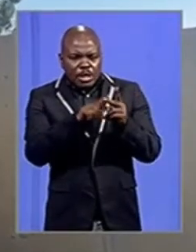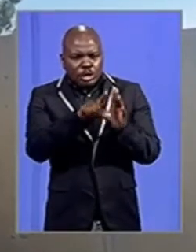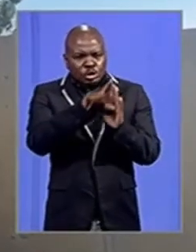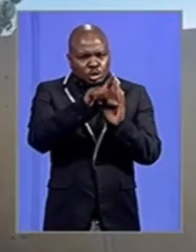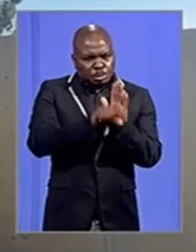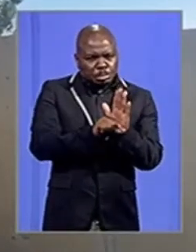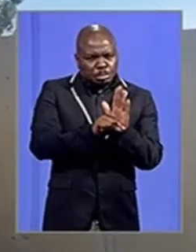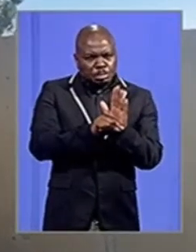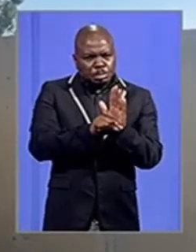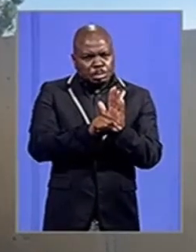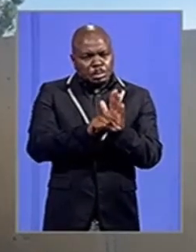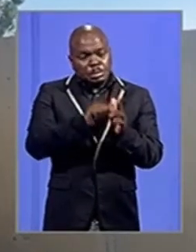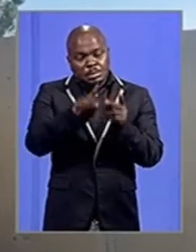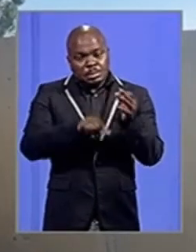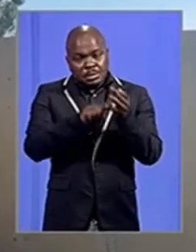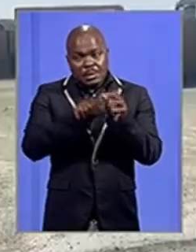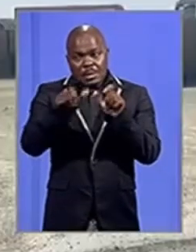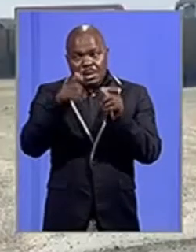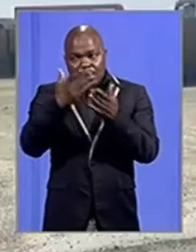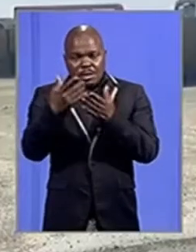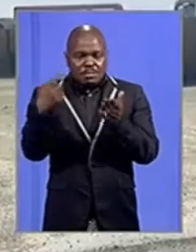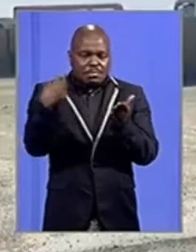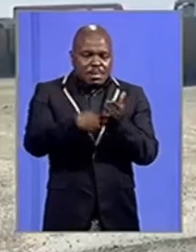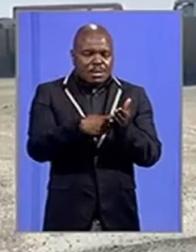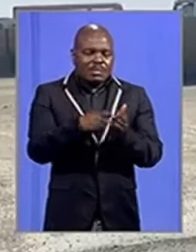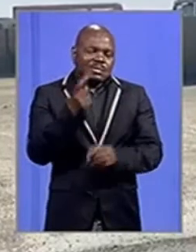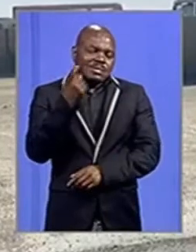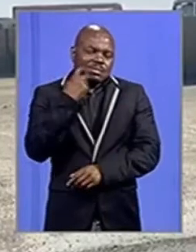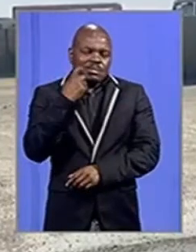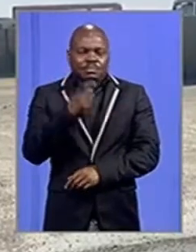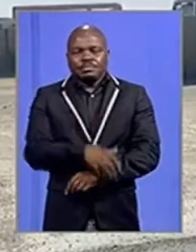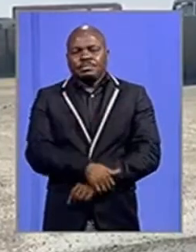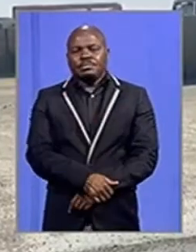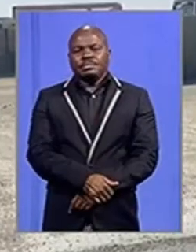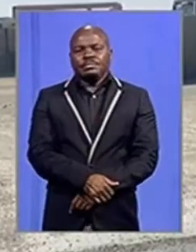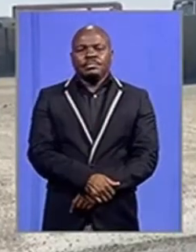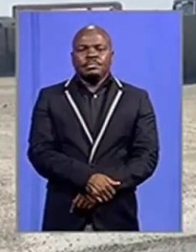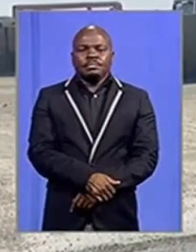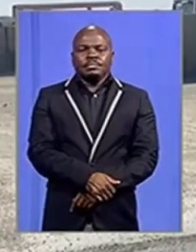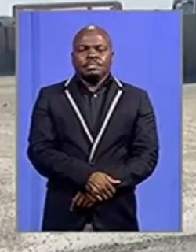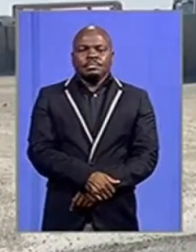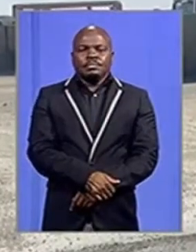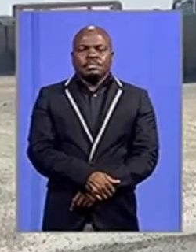tlase gore bareki ba kgone go e reka. Ke Palesa Meti, SABC News, Bloemfontein.